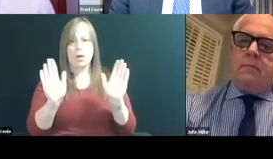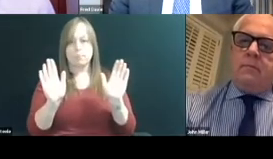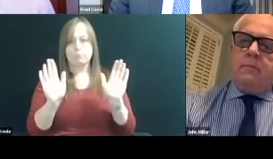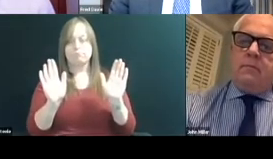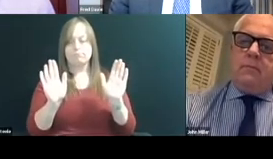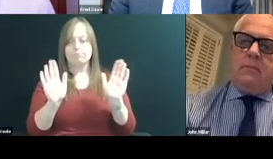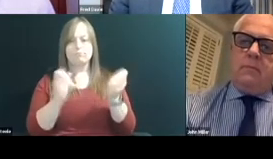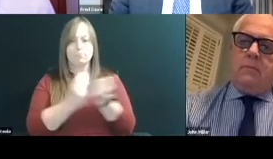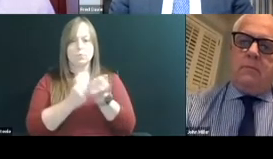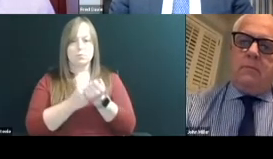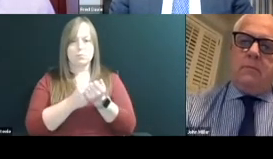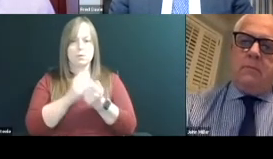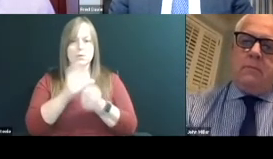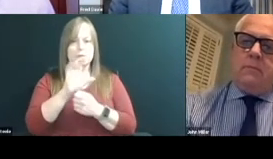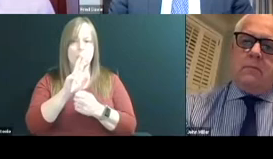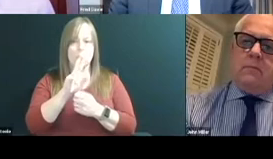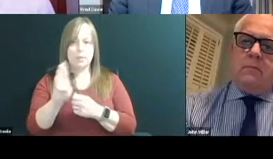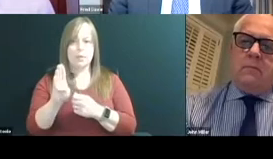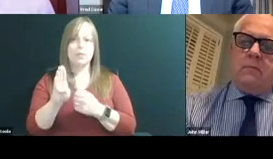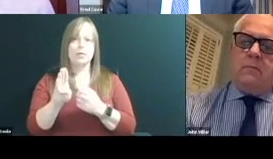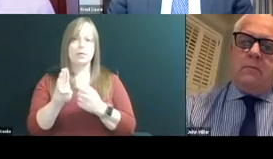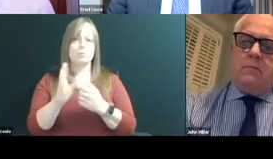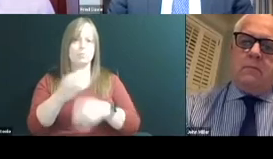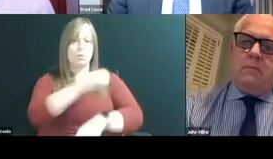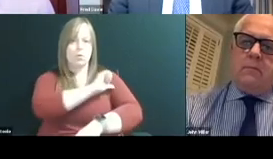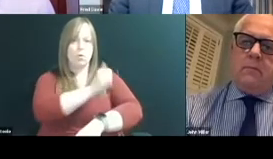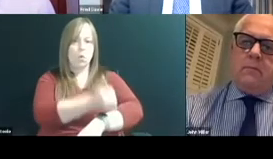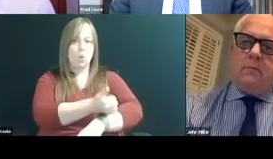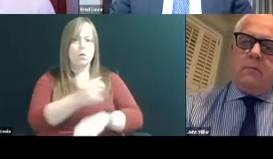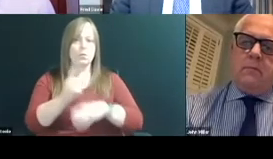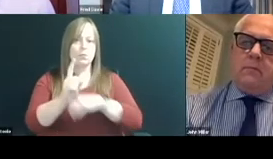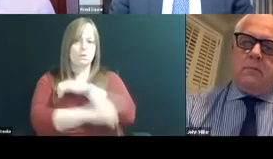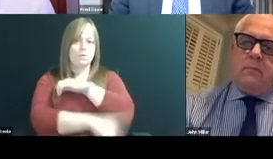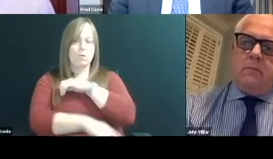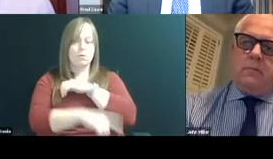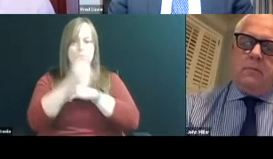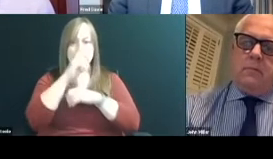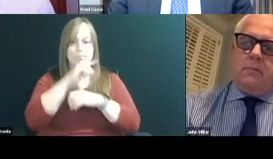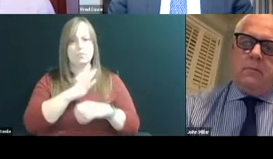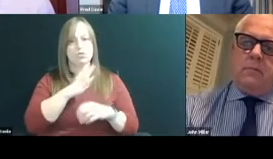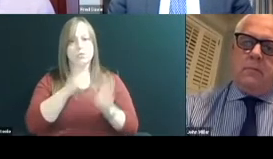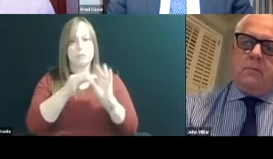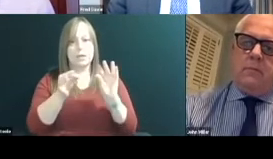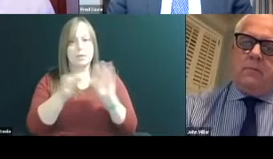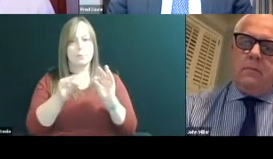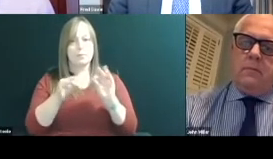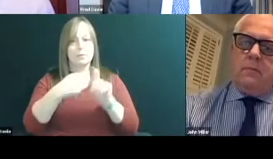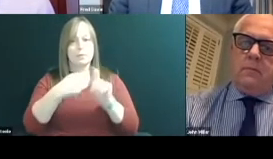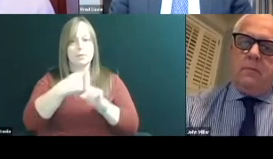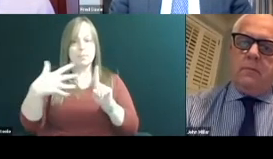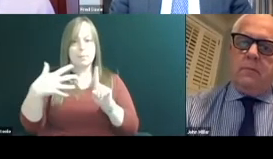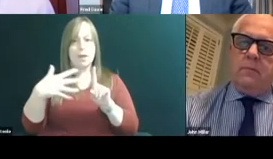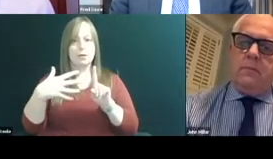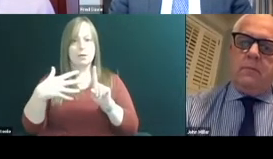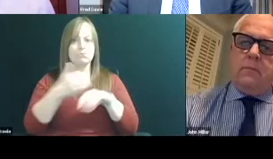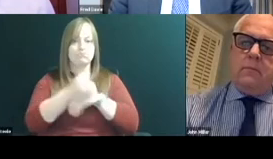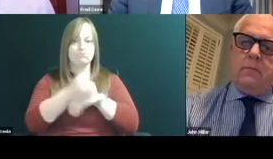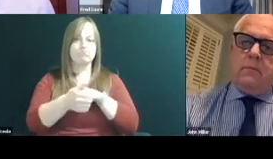for CCRB getting authority over false official statements expanded subpoena